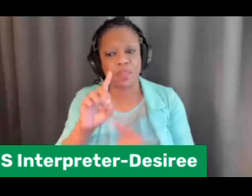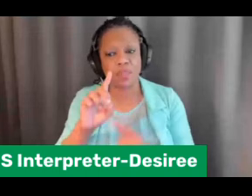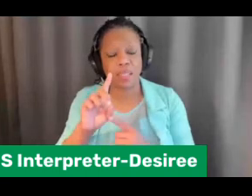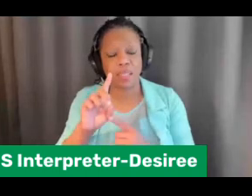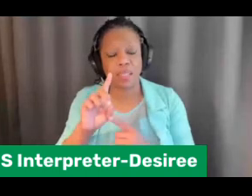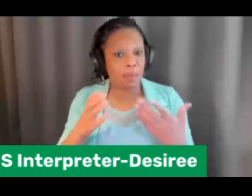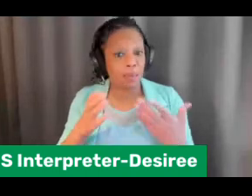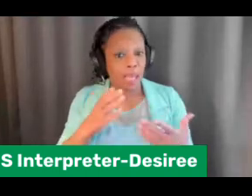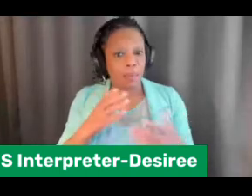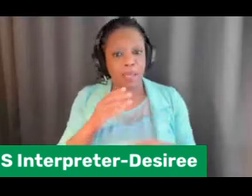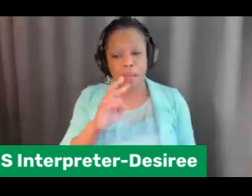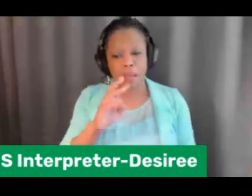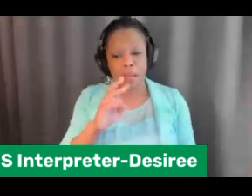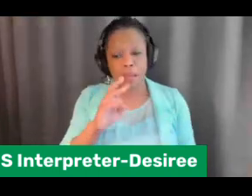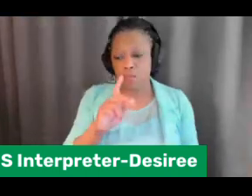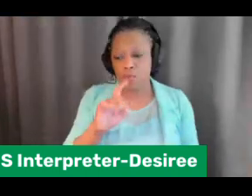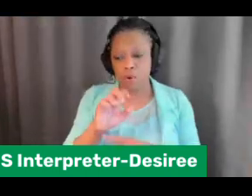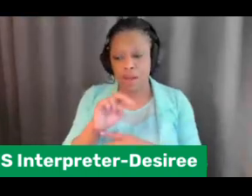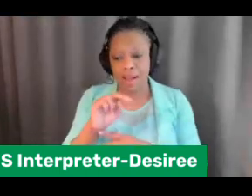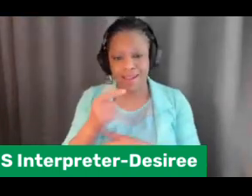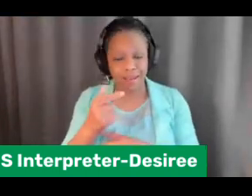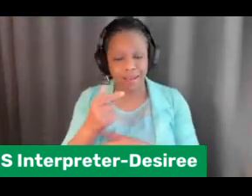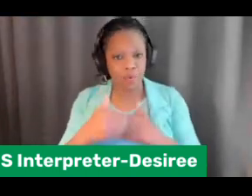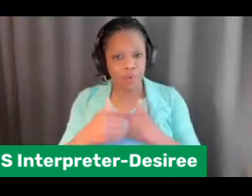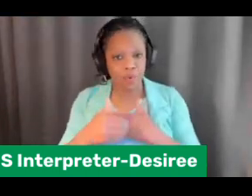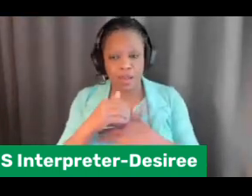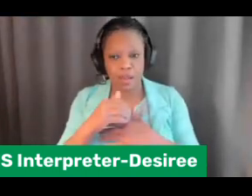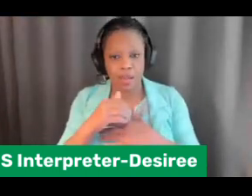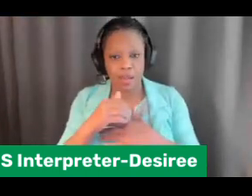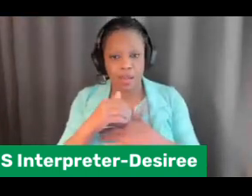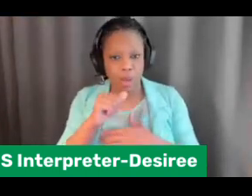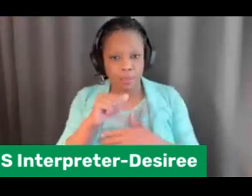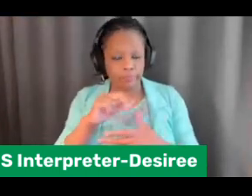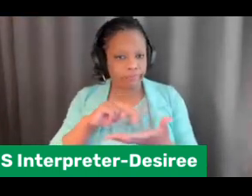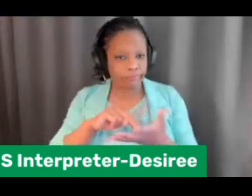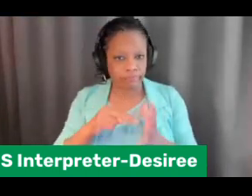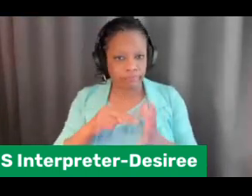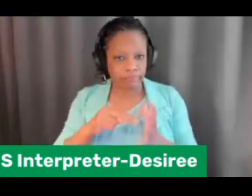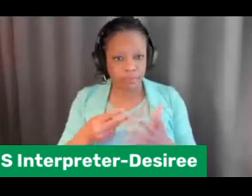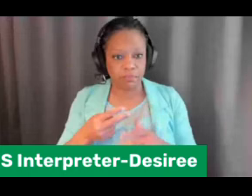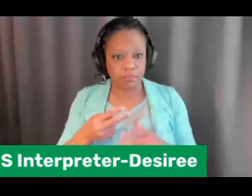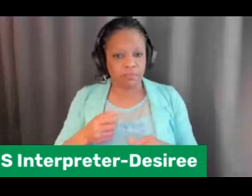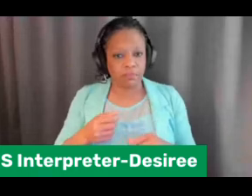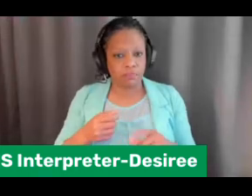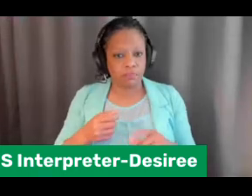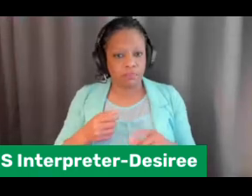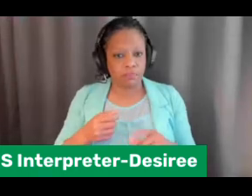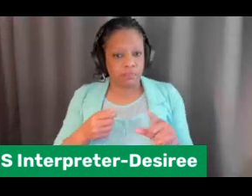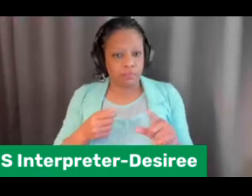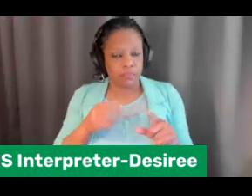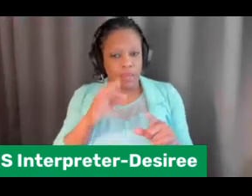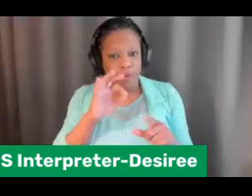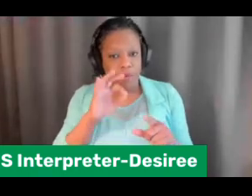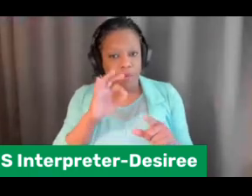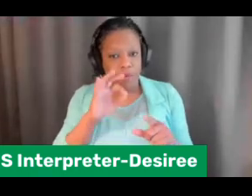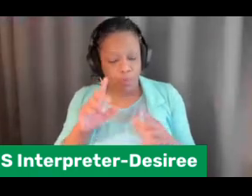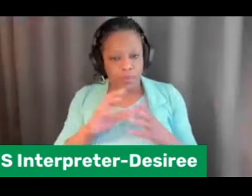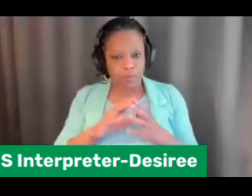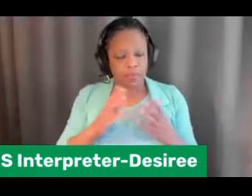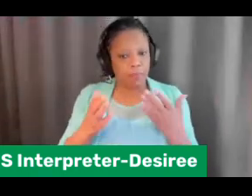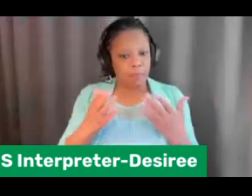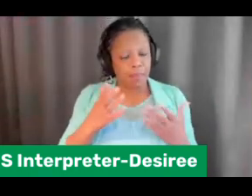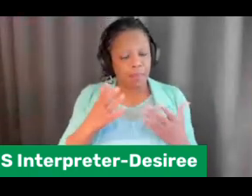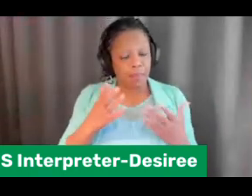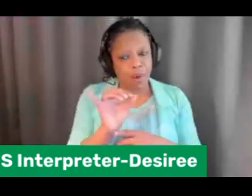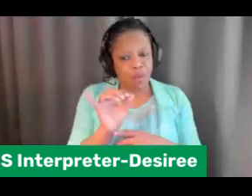mean food together, but it might mean understanding the past and present conditions that will transform and